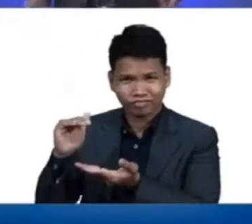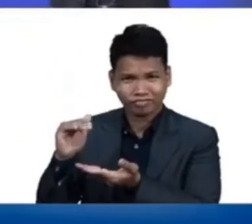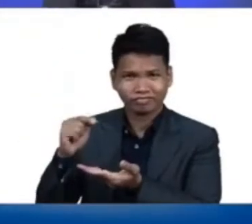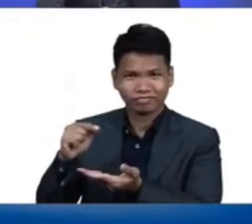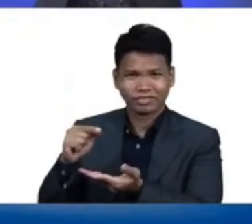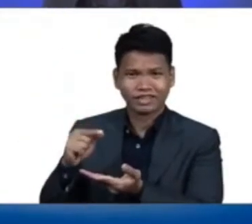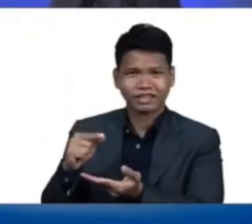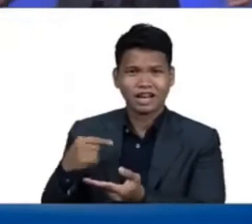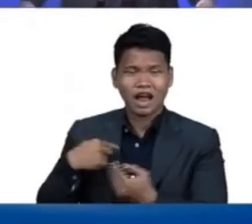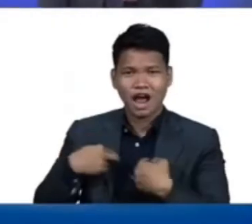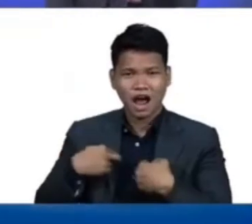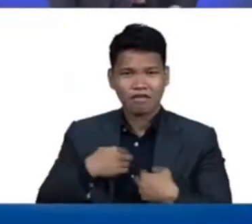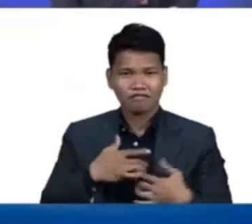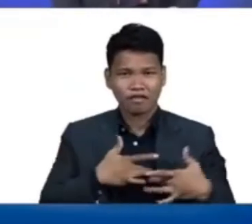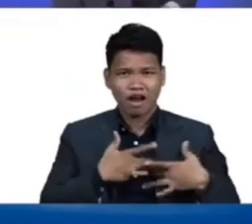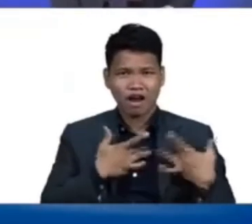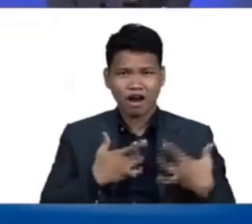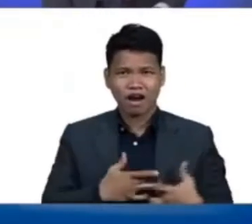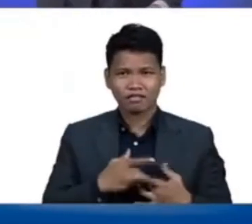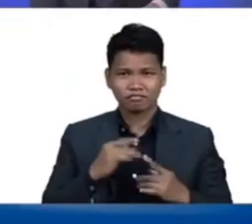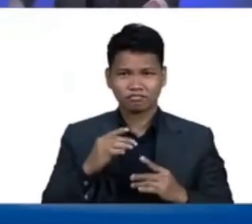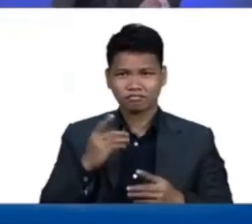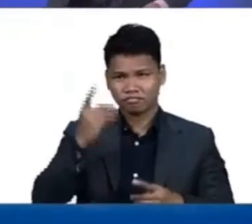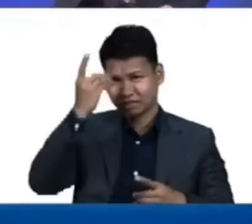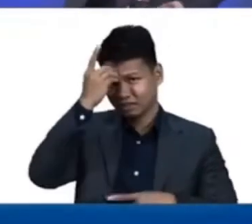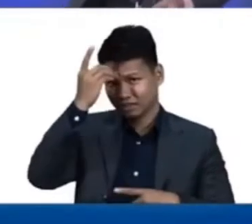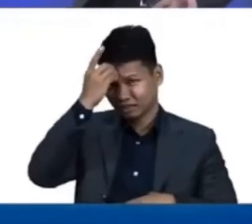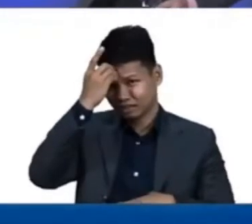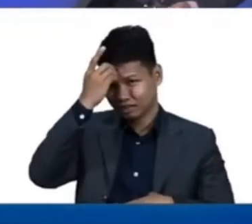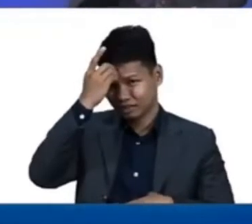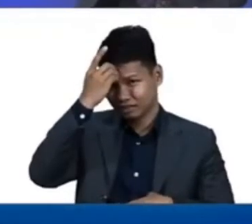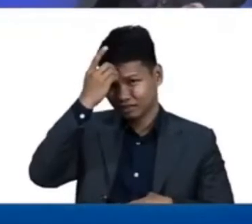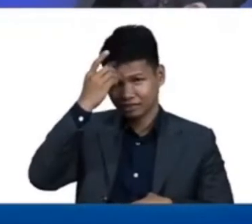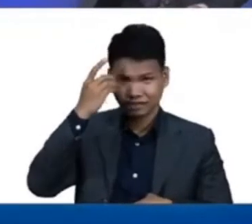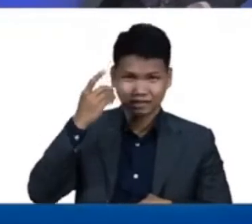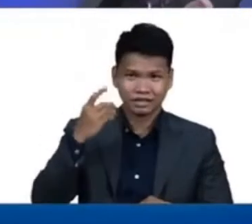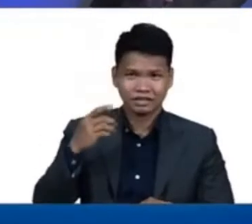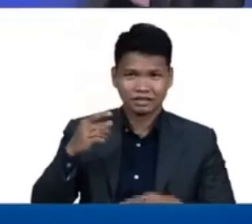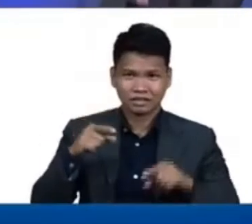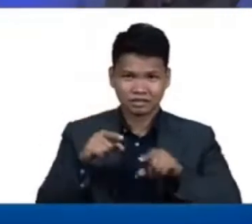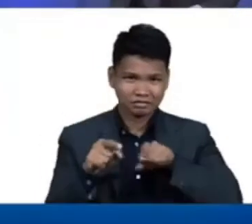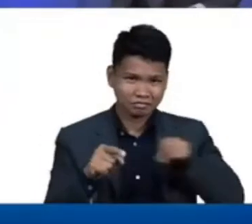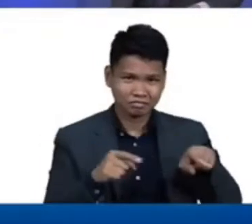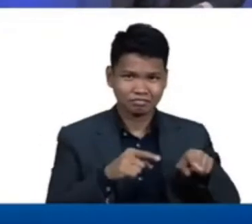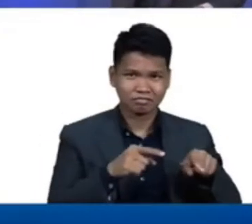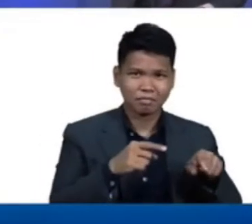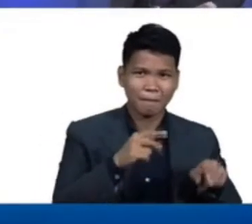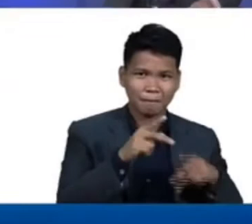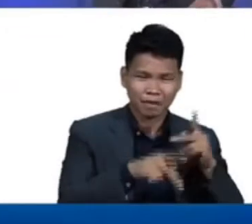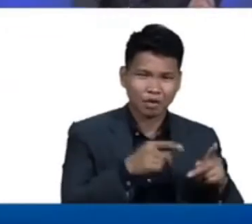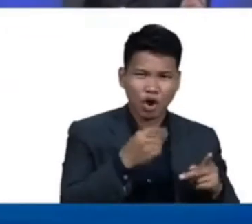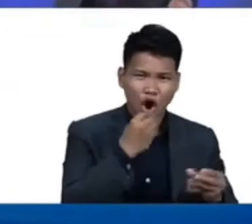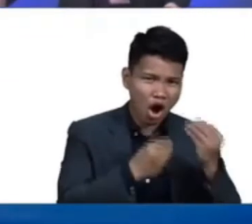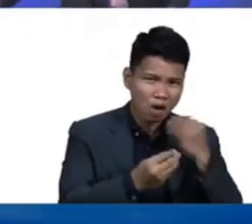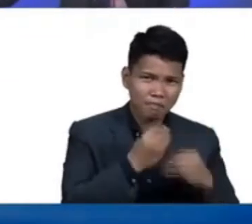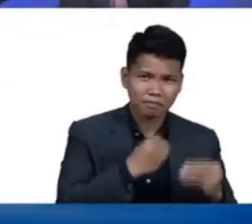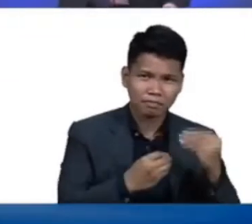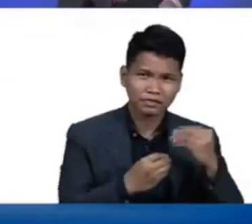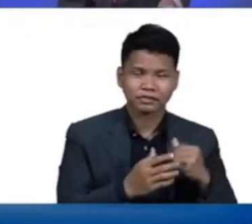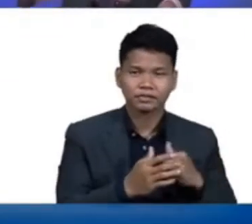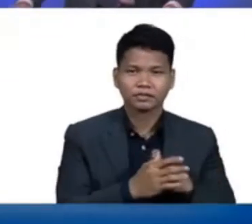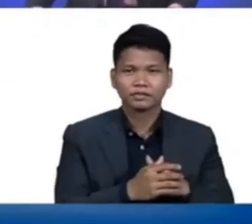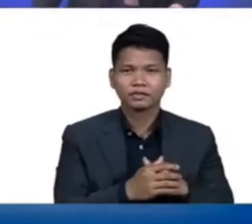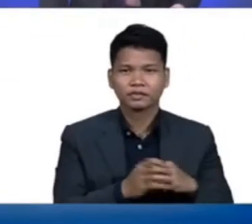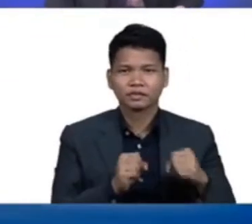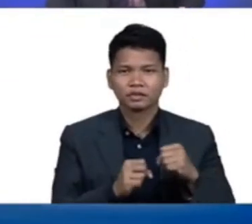Those who consume a vegetarian diet that was rich in green, leafy vegetable, and other low